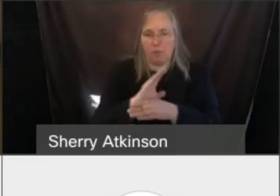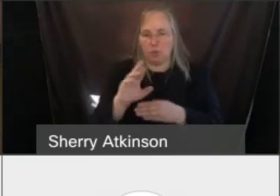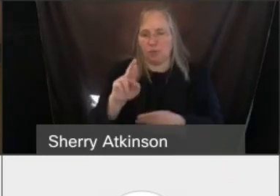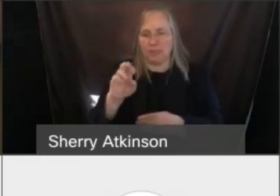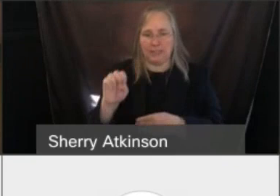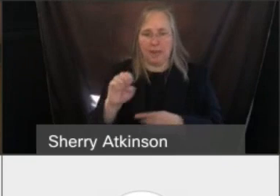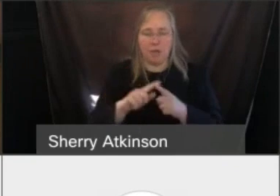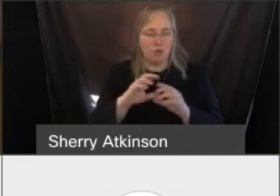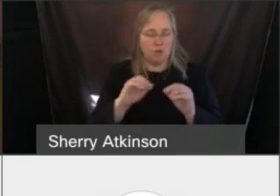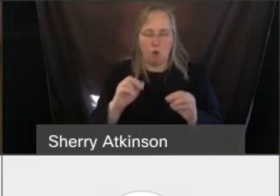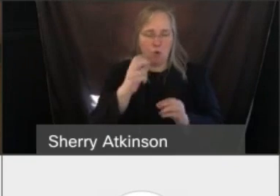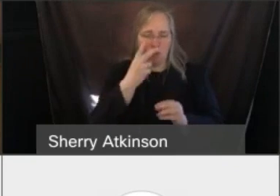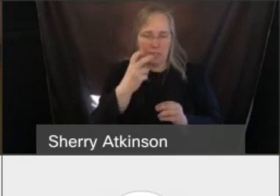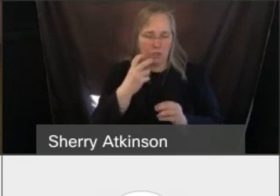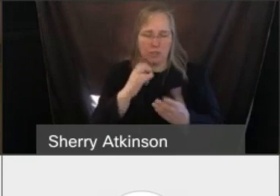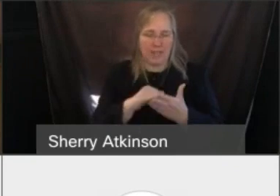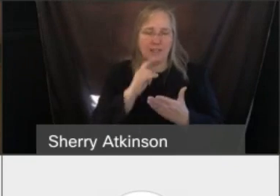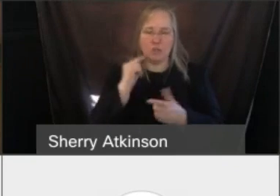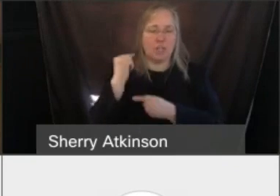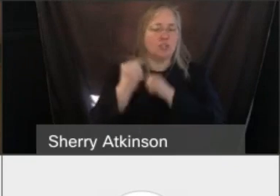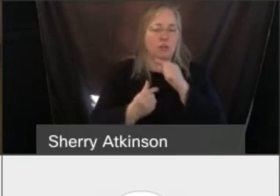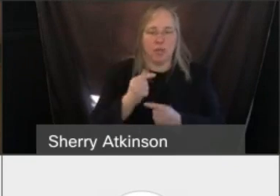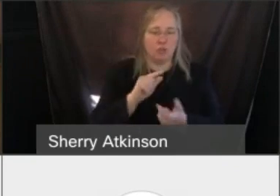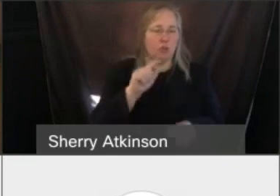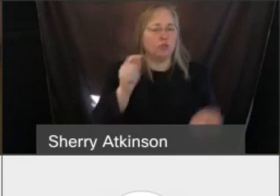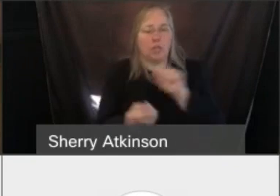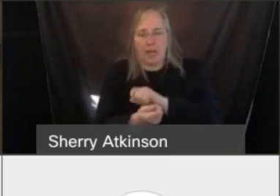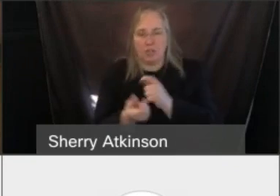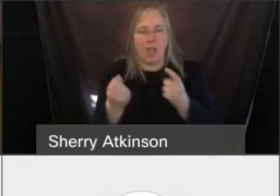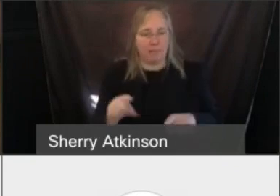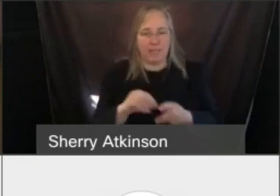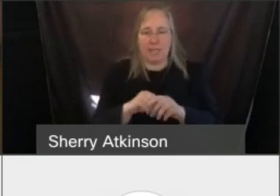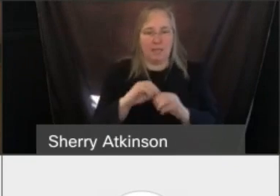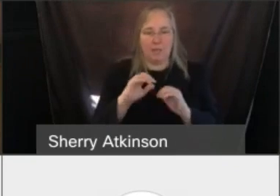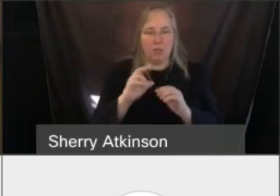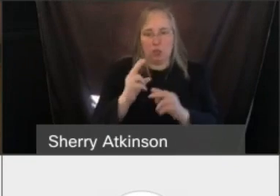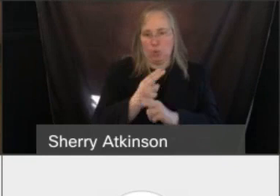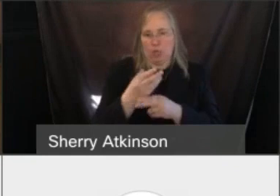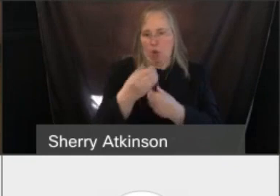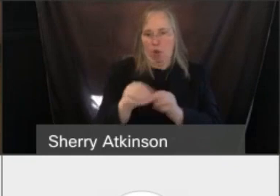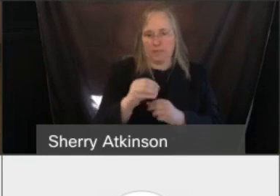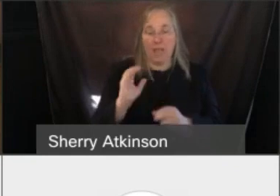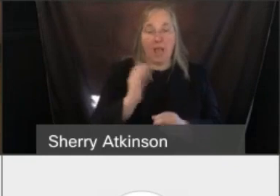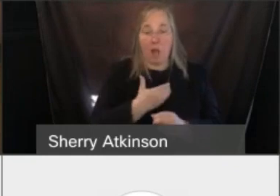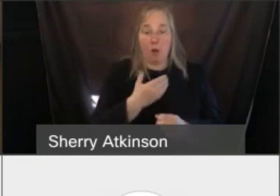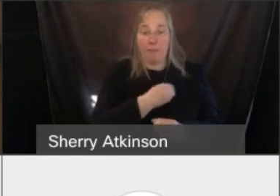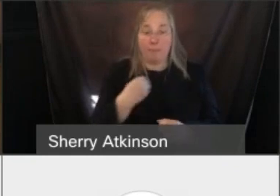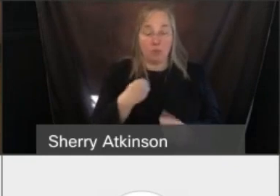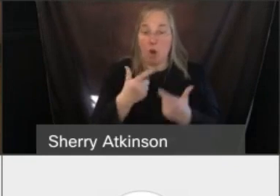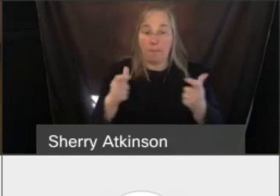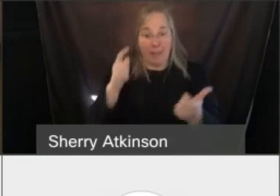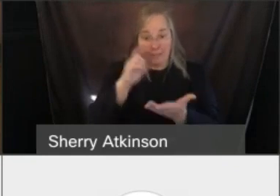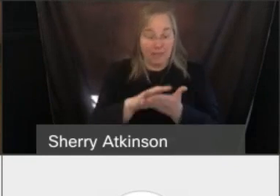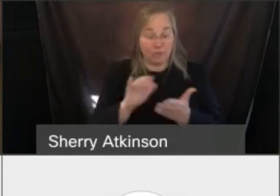there's a generational change going on in the use of office. Our members are big believers that office is more